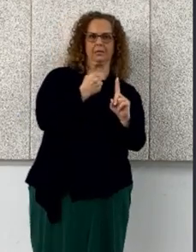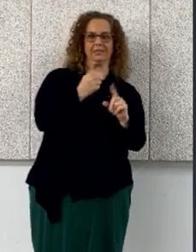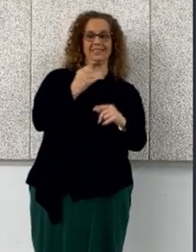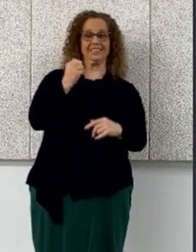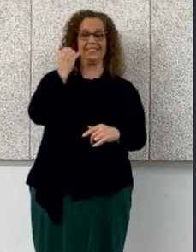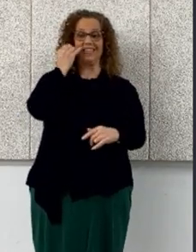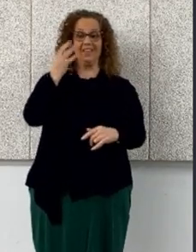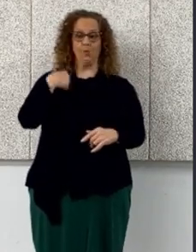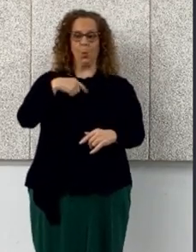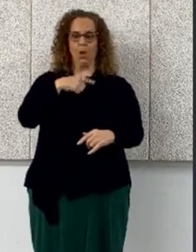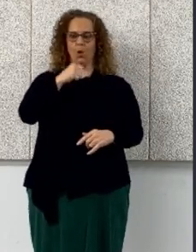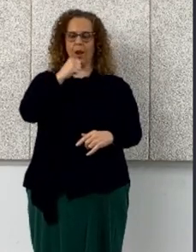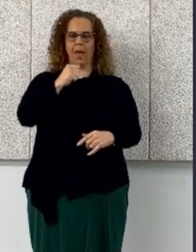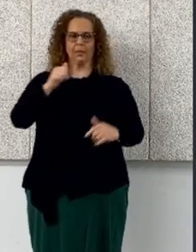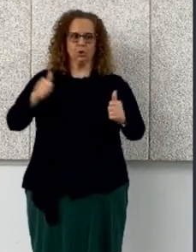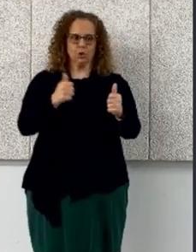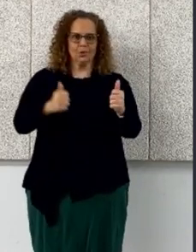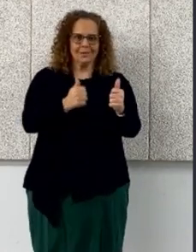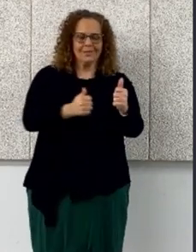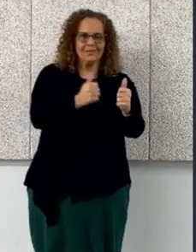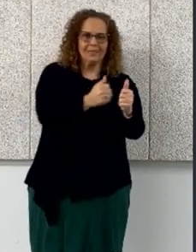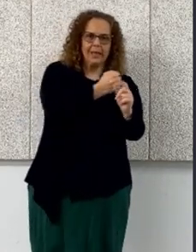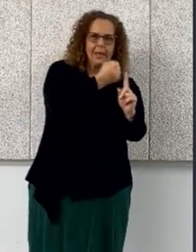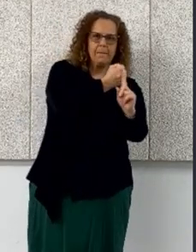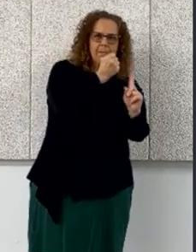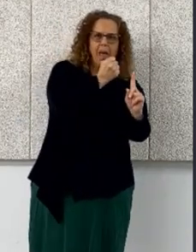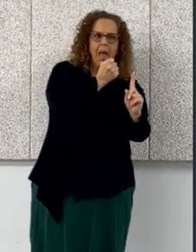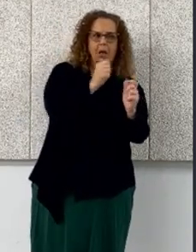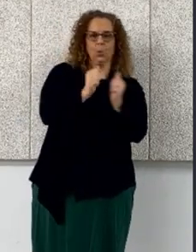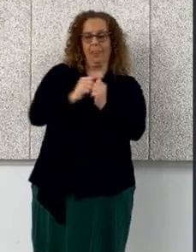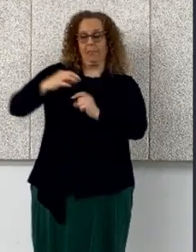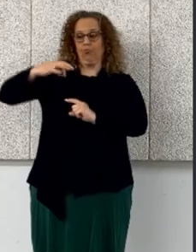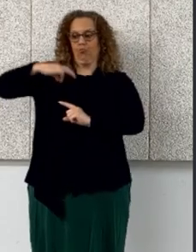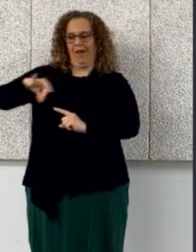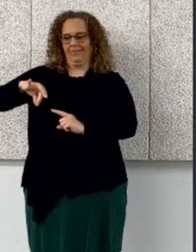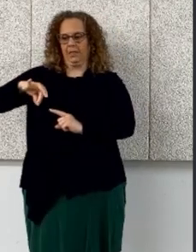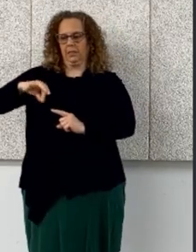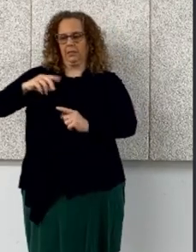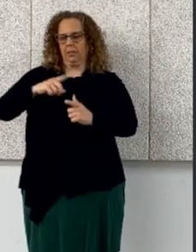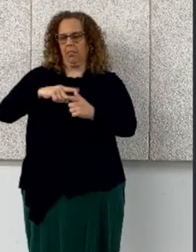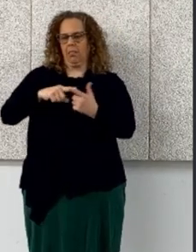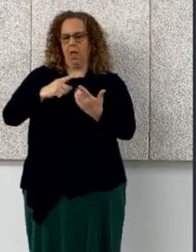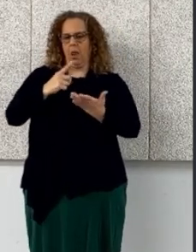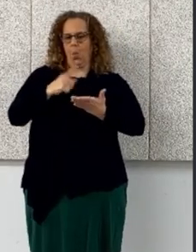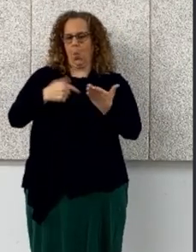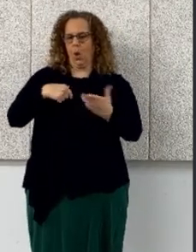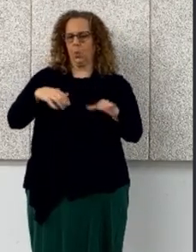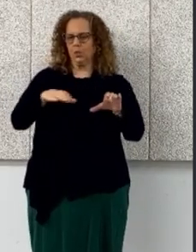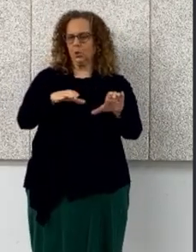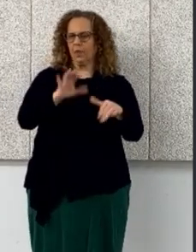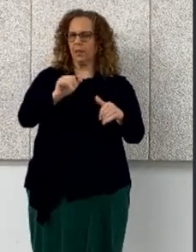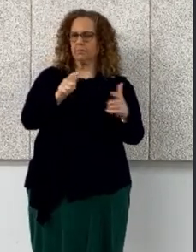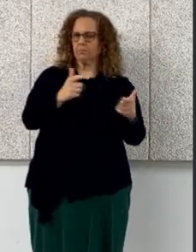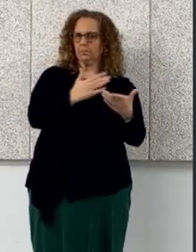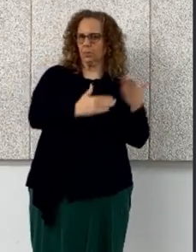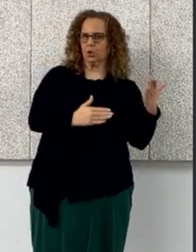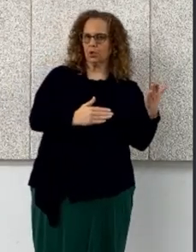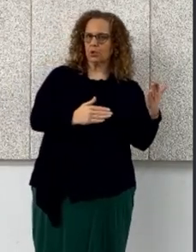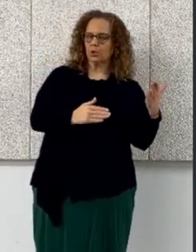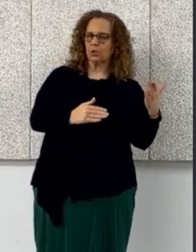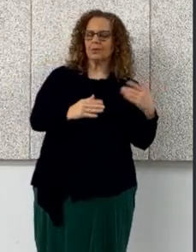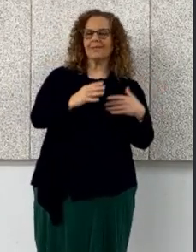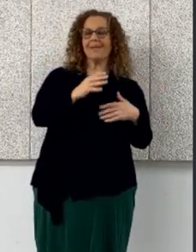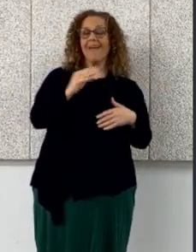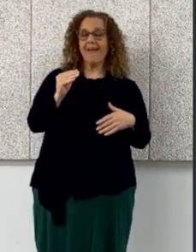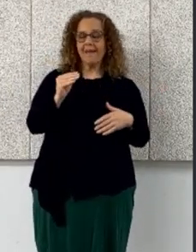impact with the urgency that we would profits, what are we doing? Right. So that's sort of a big piece of that. And then